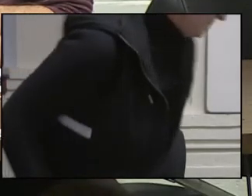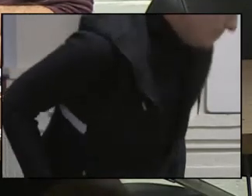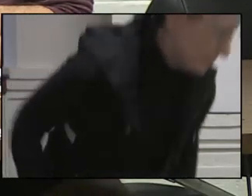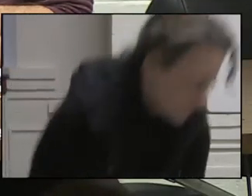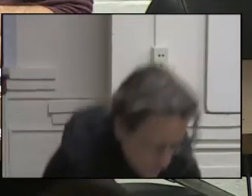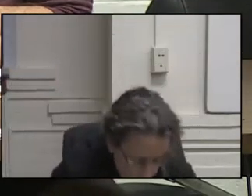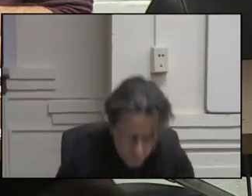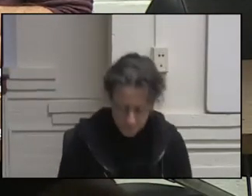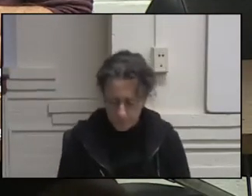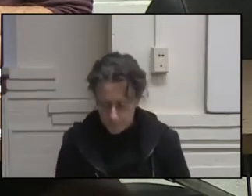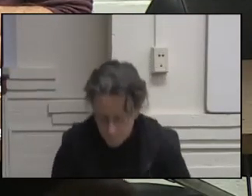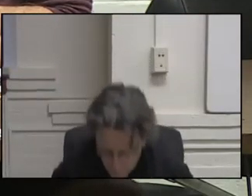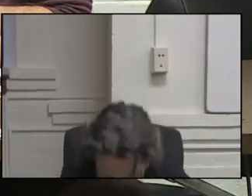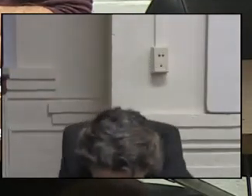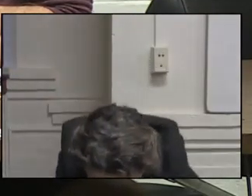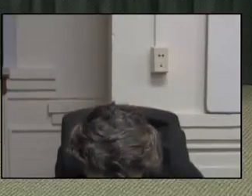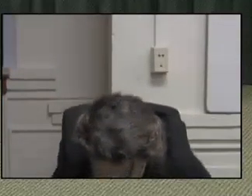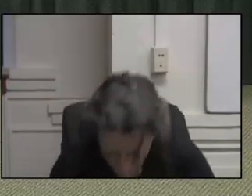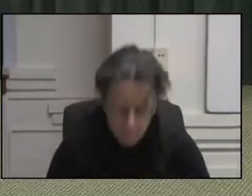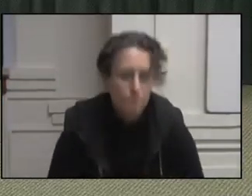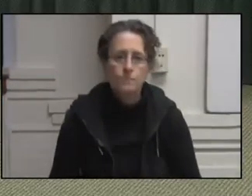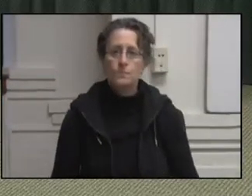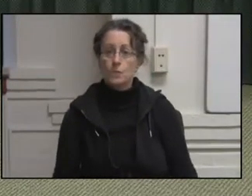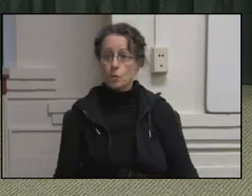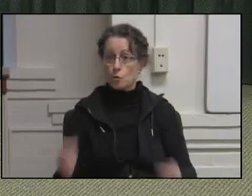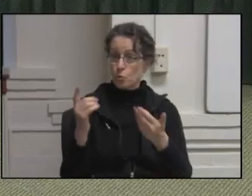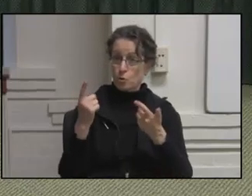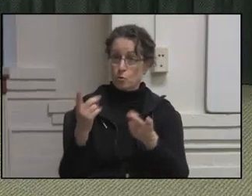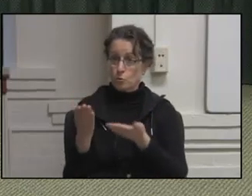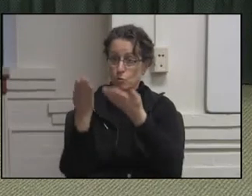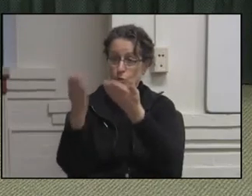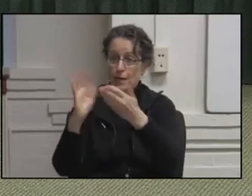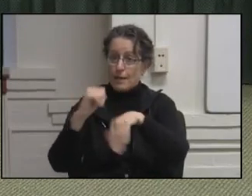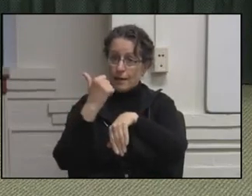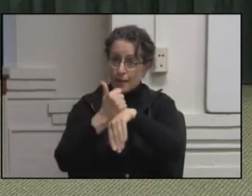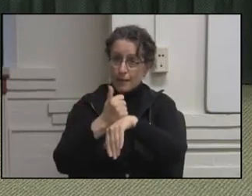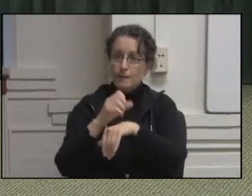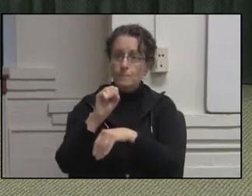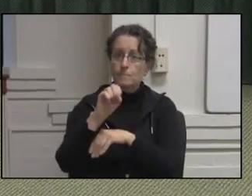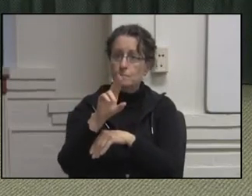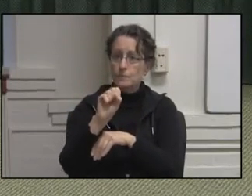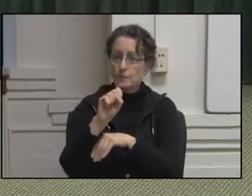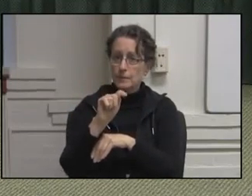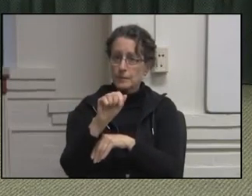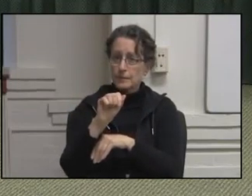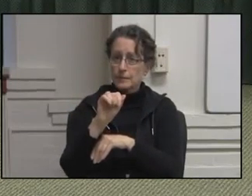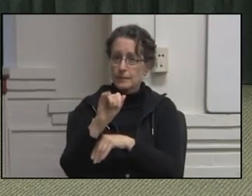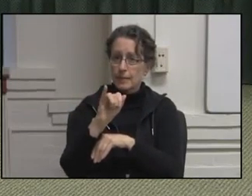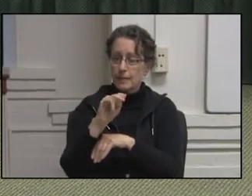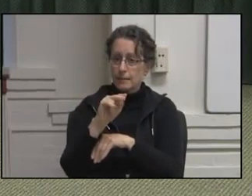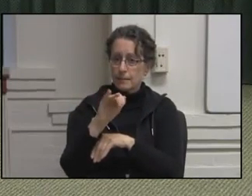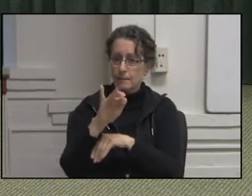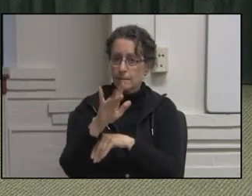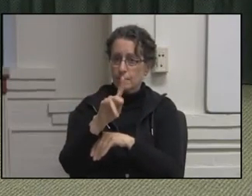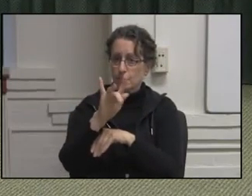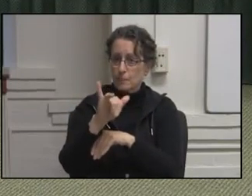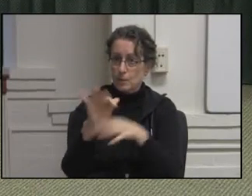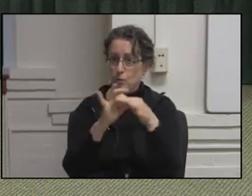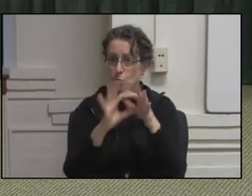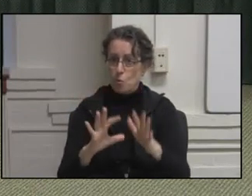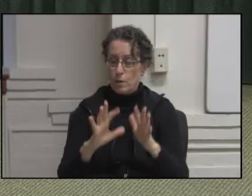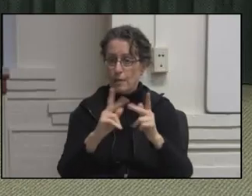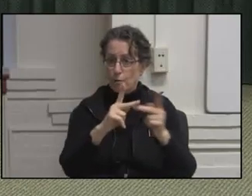exactly. And you don't seem to have this chart that we have. Not do you have on this? Me, but you've seen it. So this is what you're more in favor